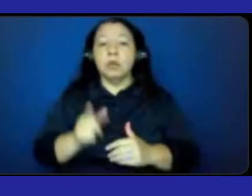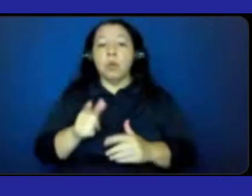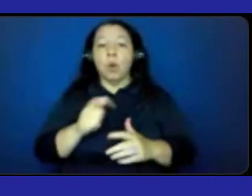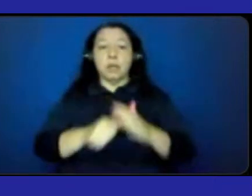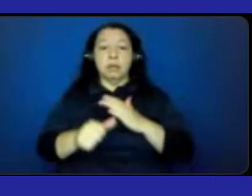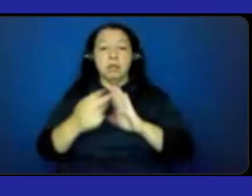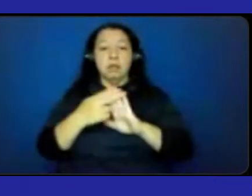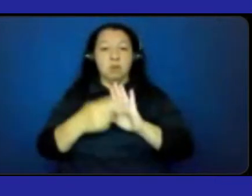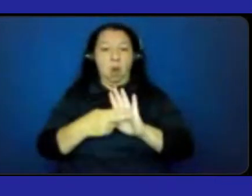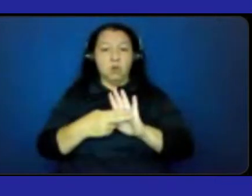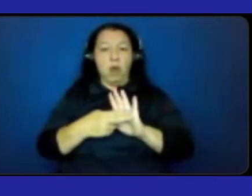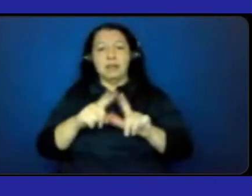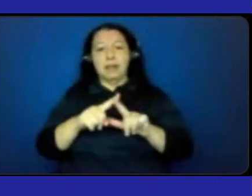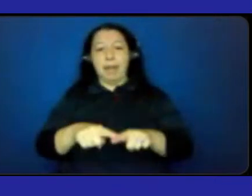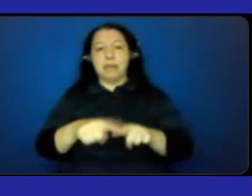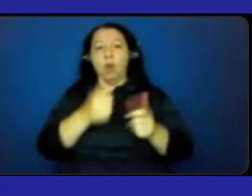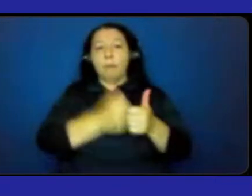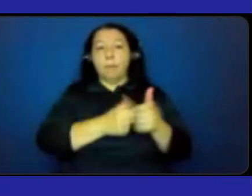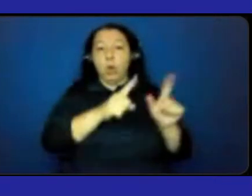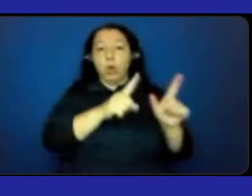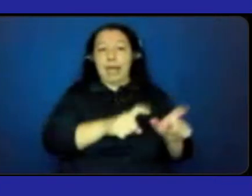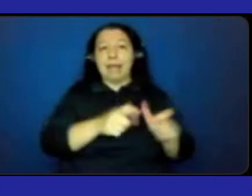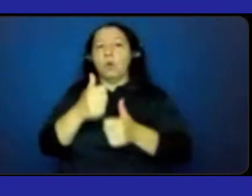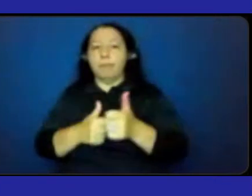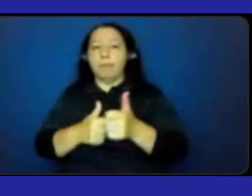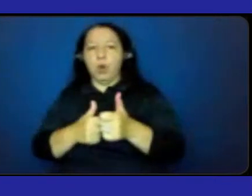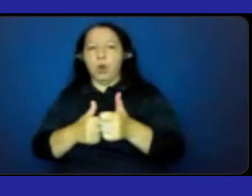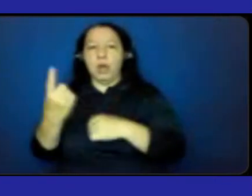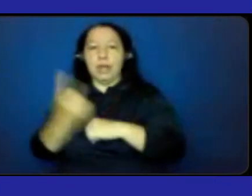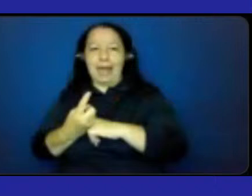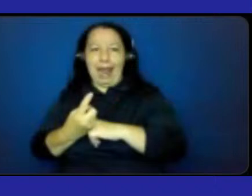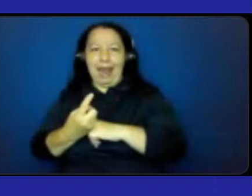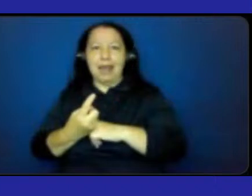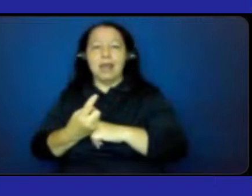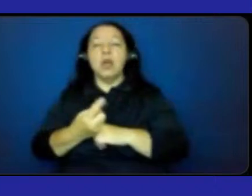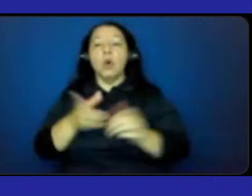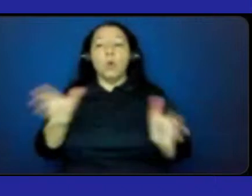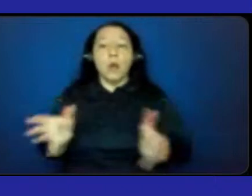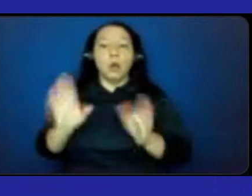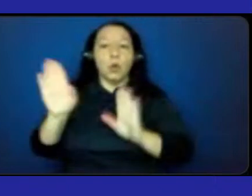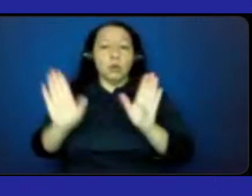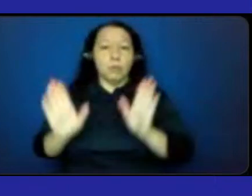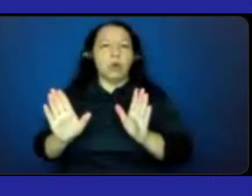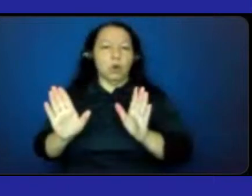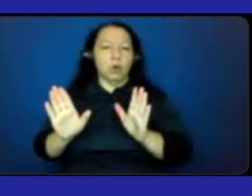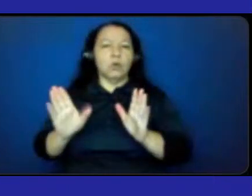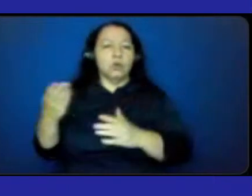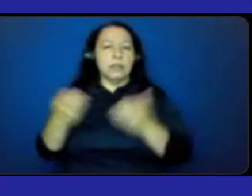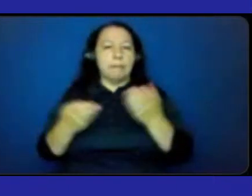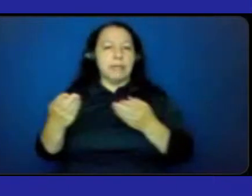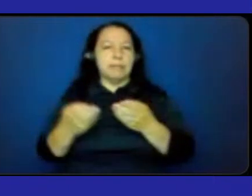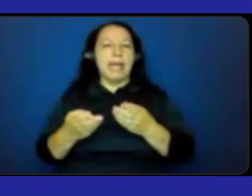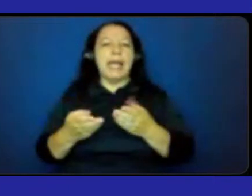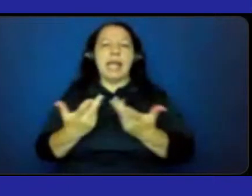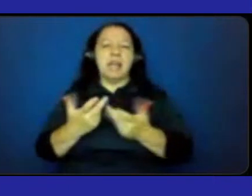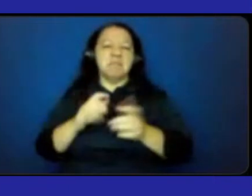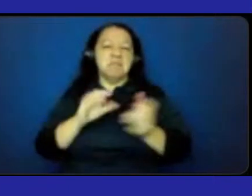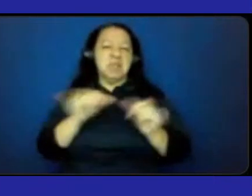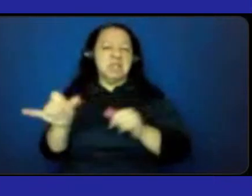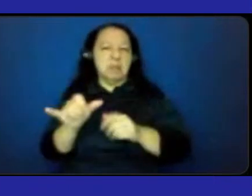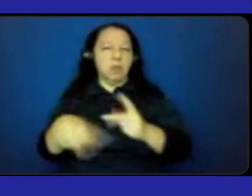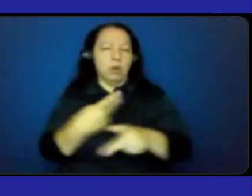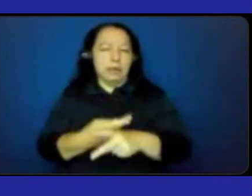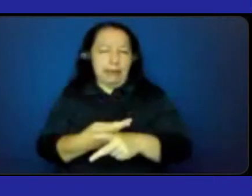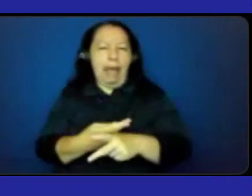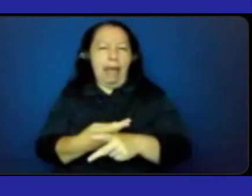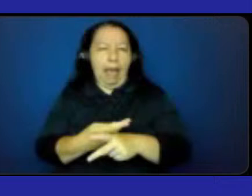day basis. We encourage bidders to put forward similar structures, but since this was sort of a new scenario, we didn't know